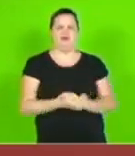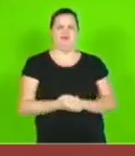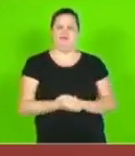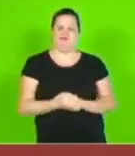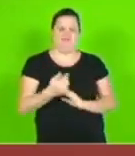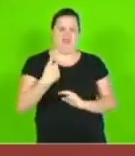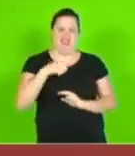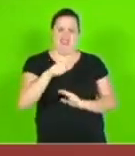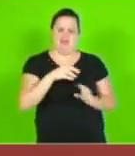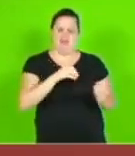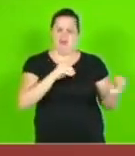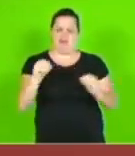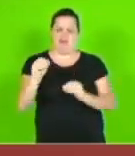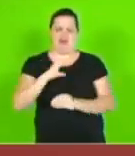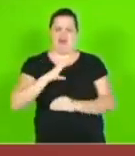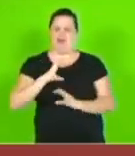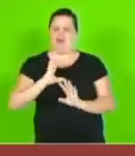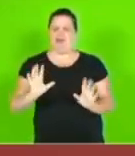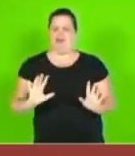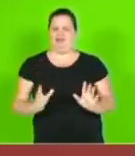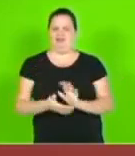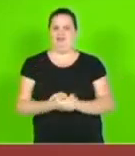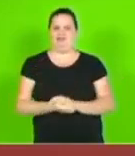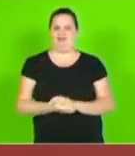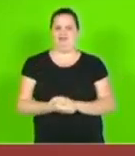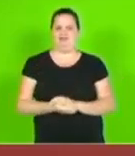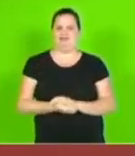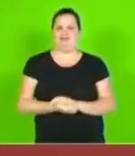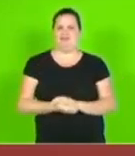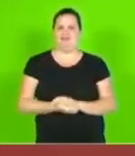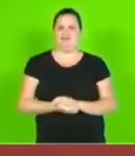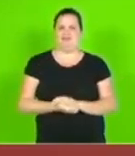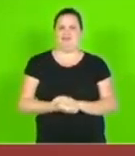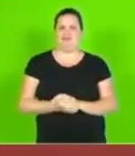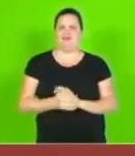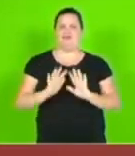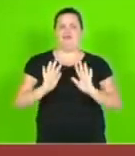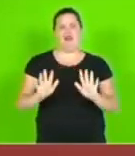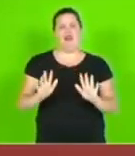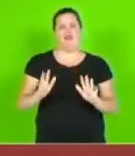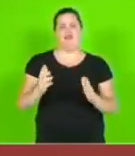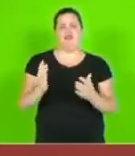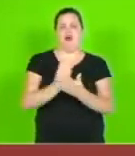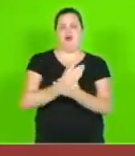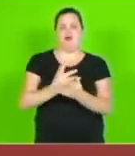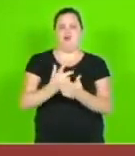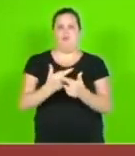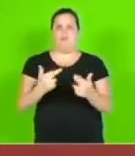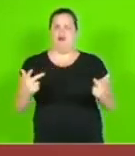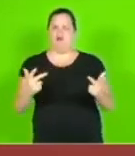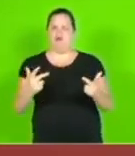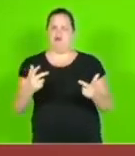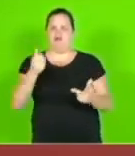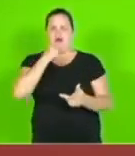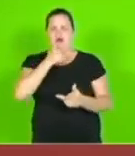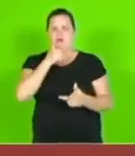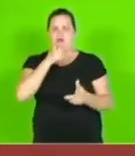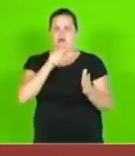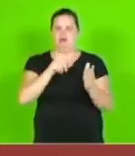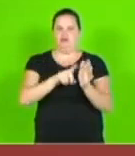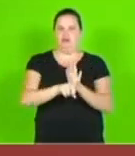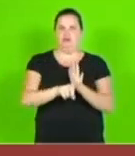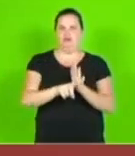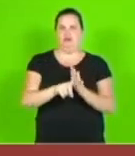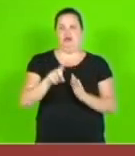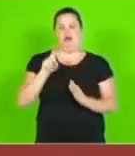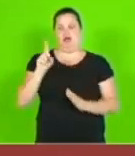prepared. It was evident that he didn't have the condition to go along with this. But and then one